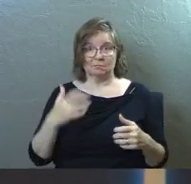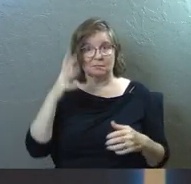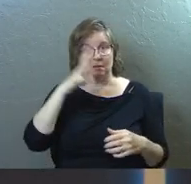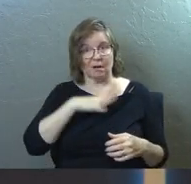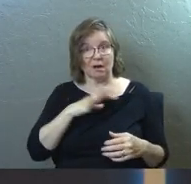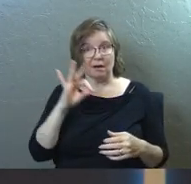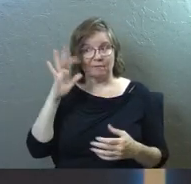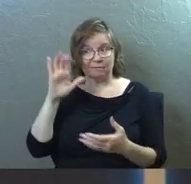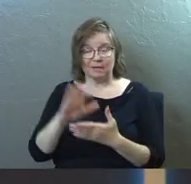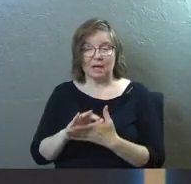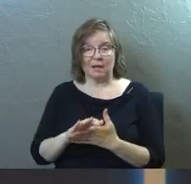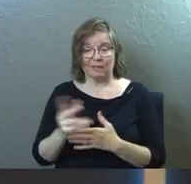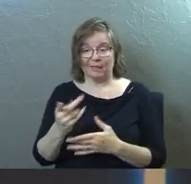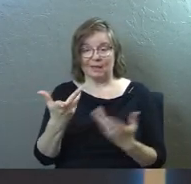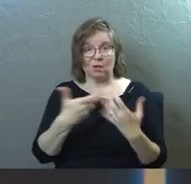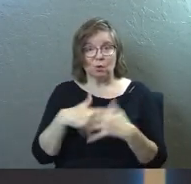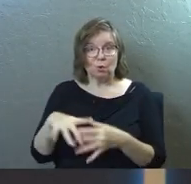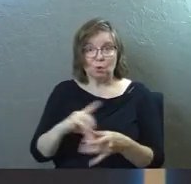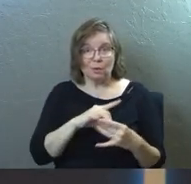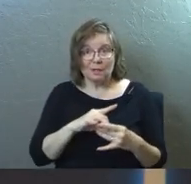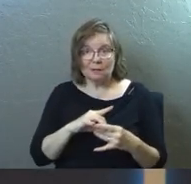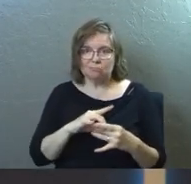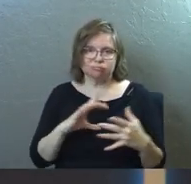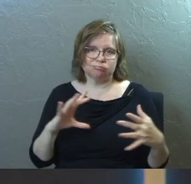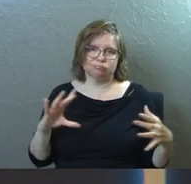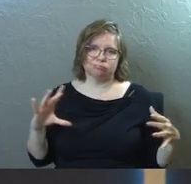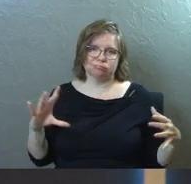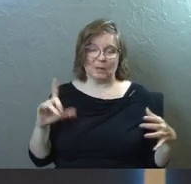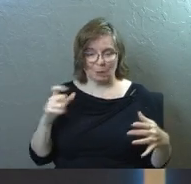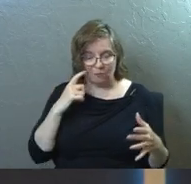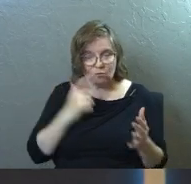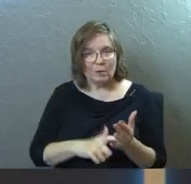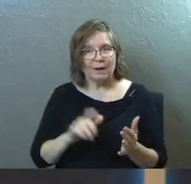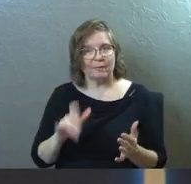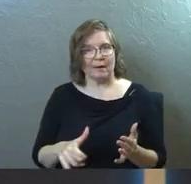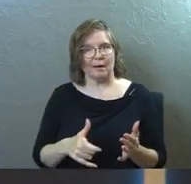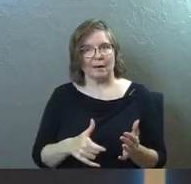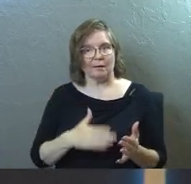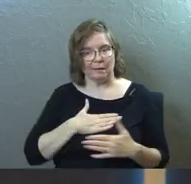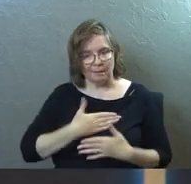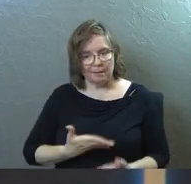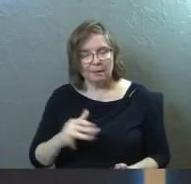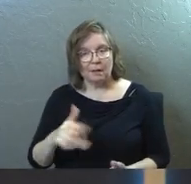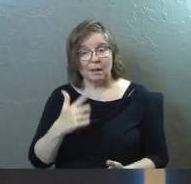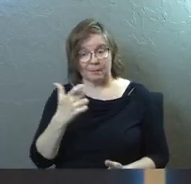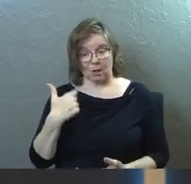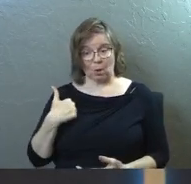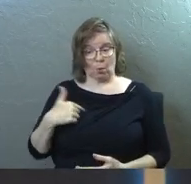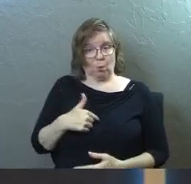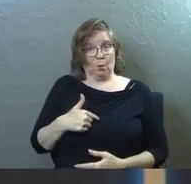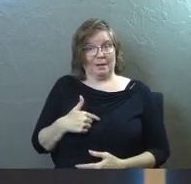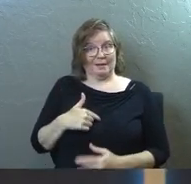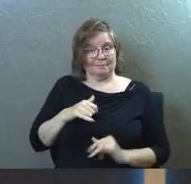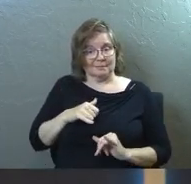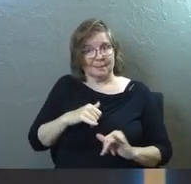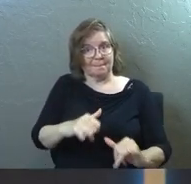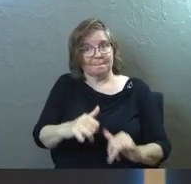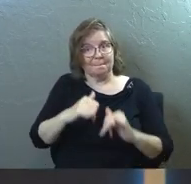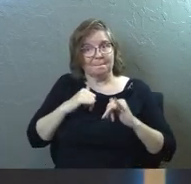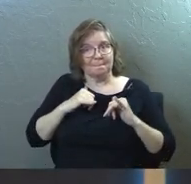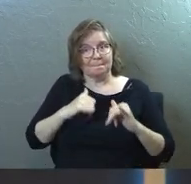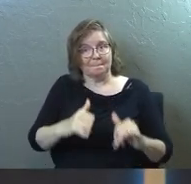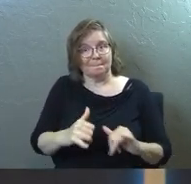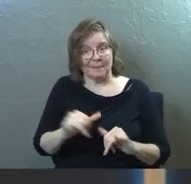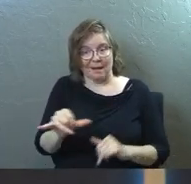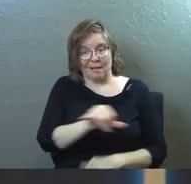loss of unity. And we have to recognize it for the sake of truth. And ultimately, because we too are like Paul